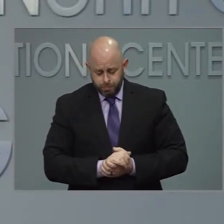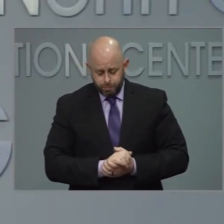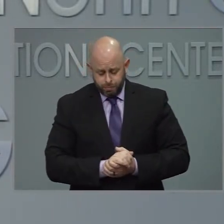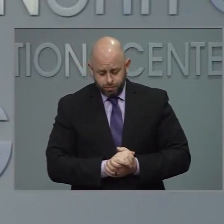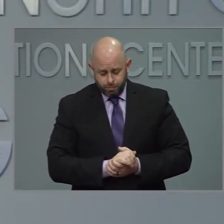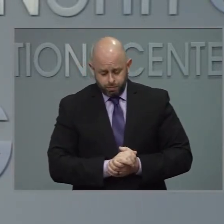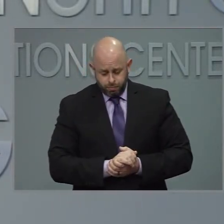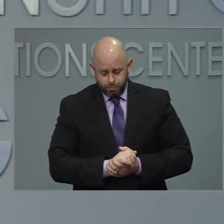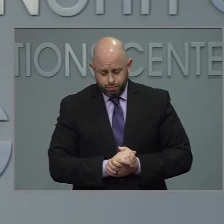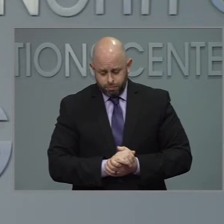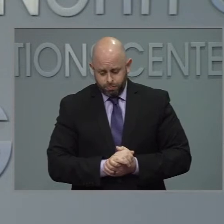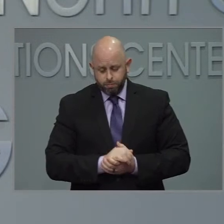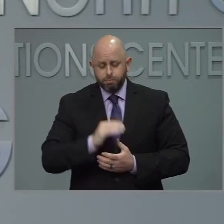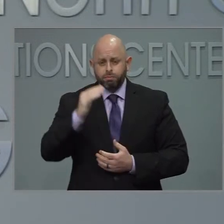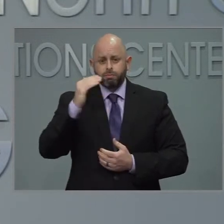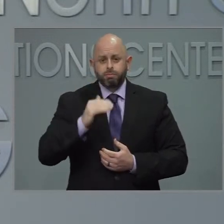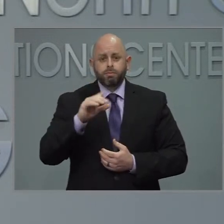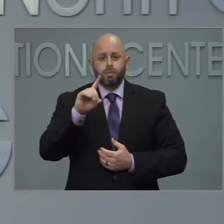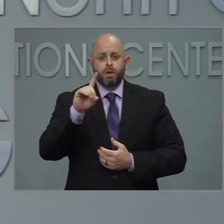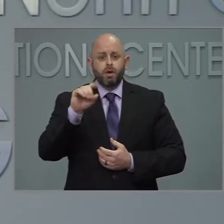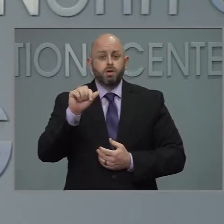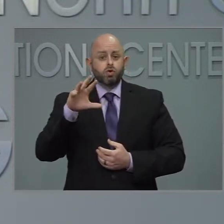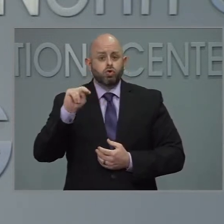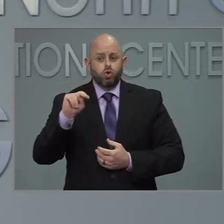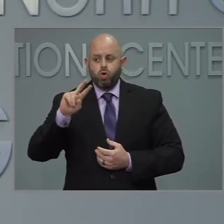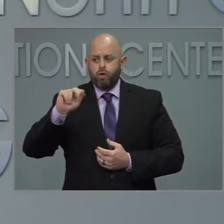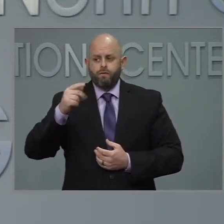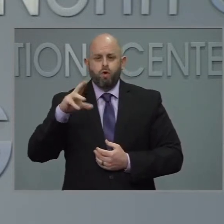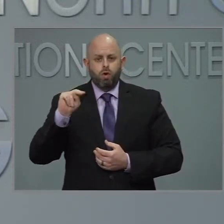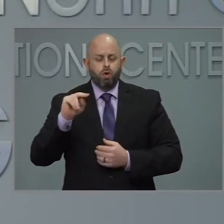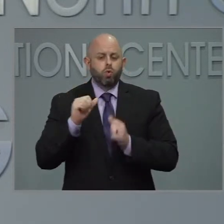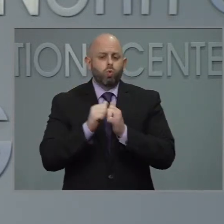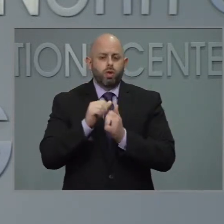Our next question is from Dawn Vaughn with the News and Observer.